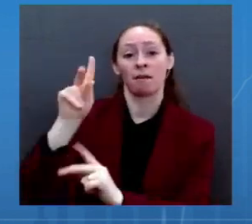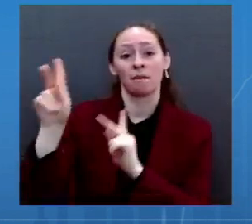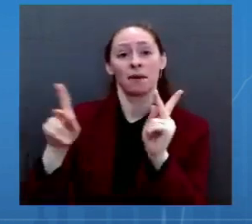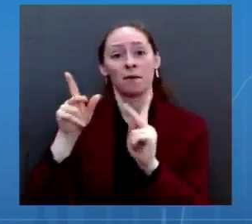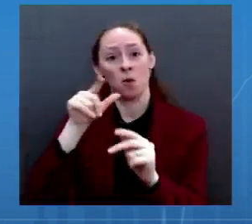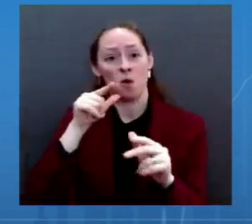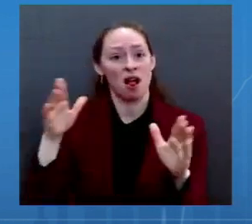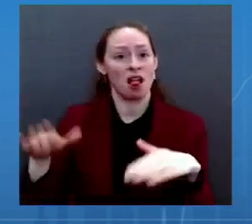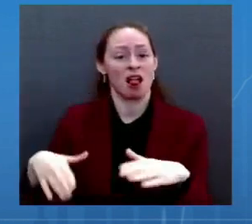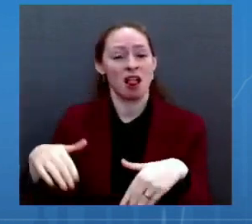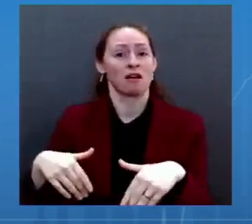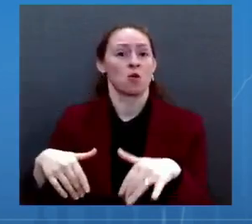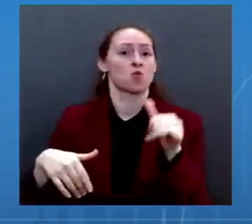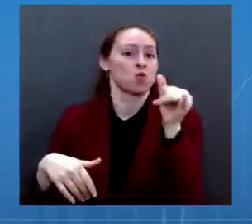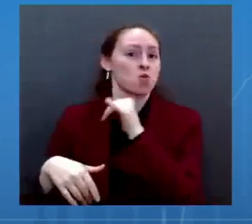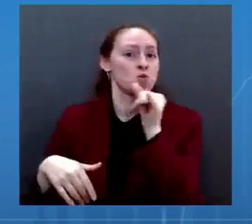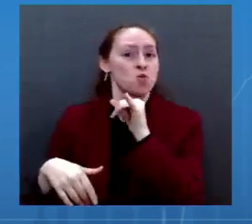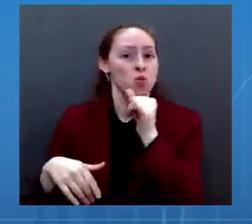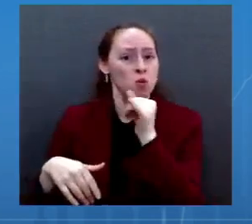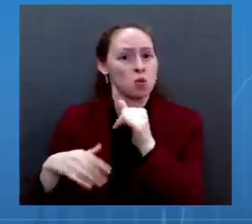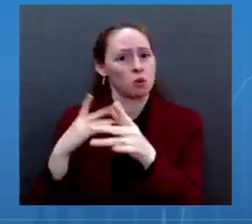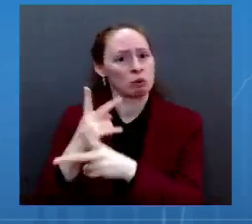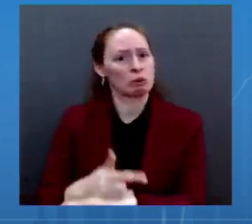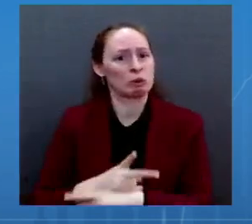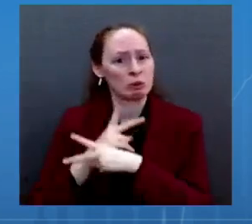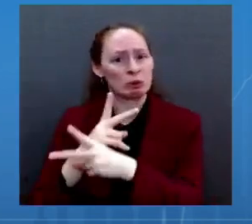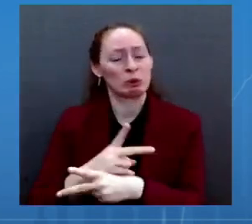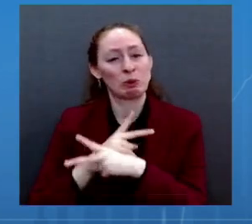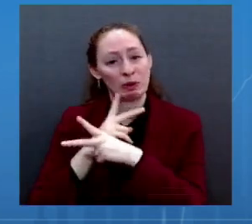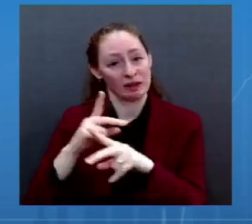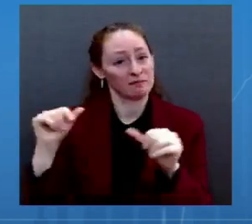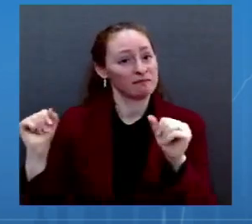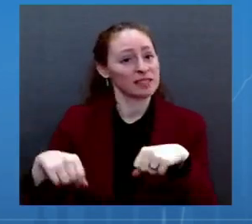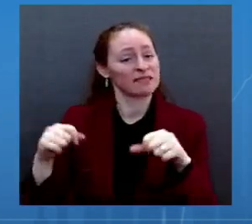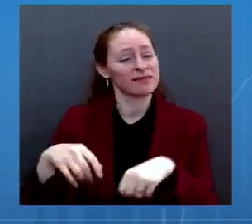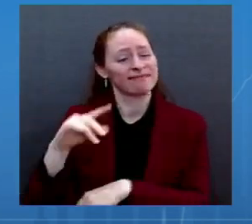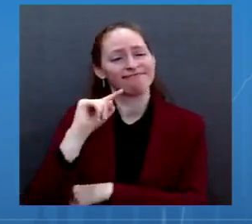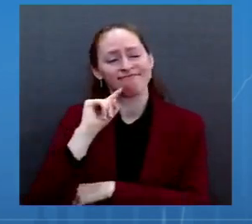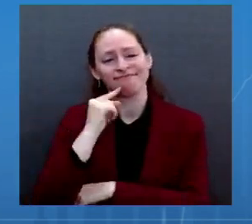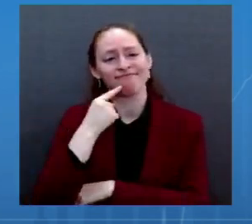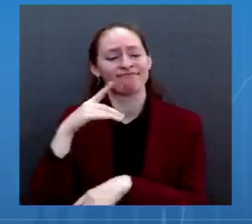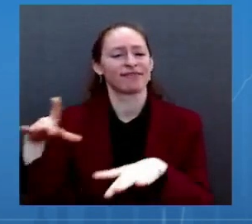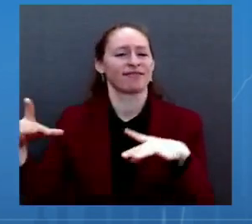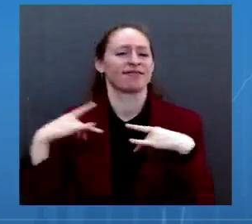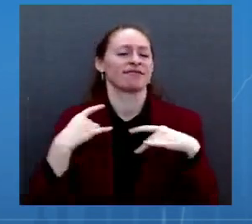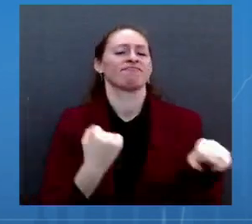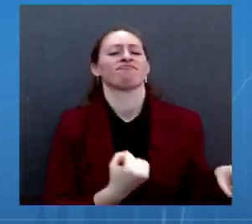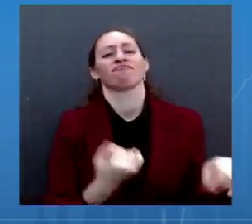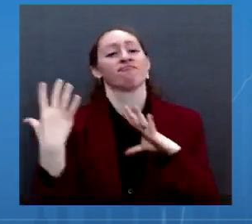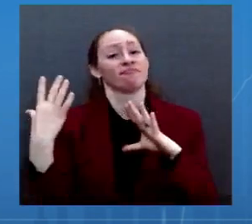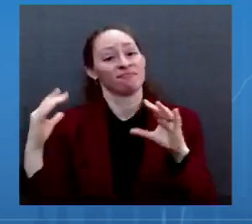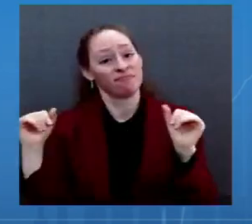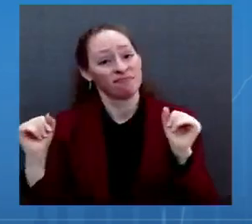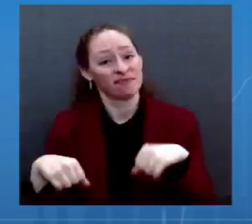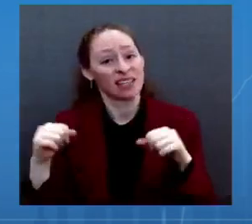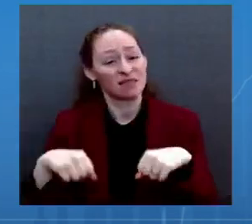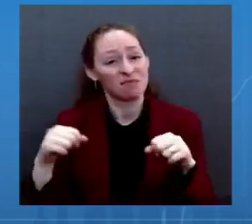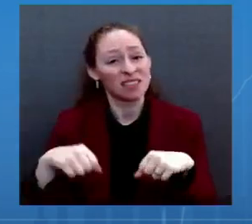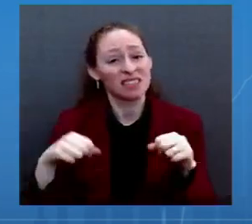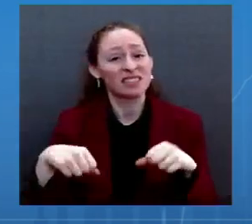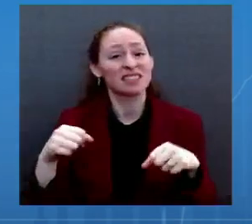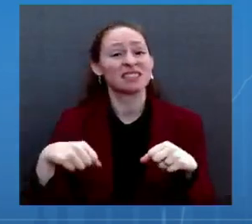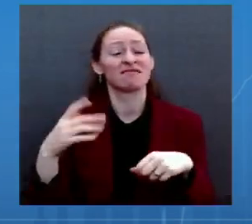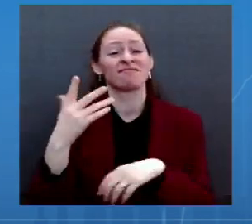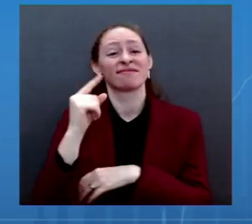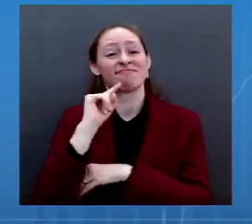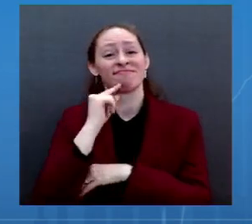being hospitalized, and even dying. So please get vaccinated. Get your kids vaccinated. And if you're